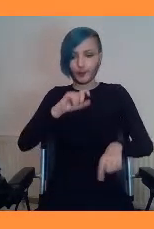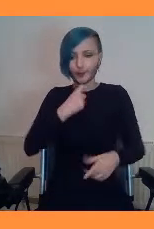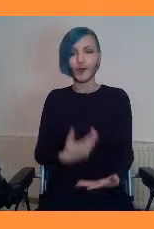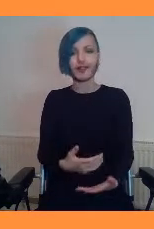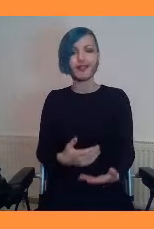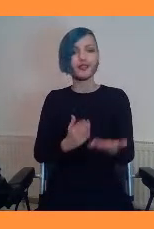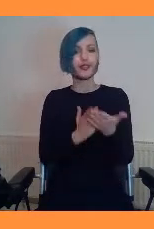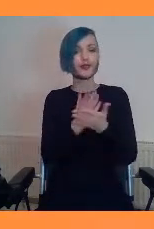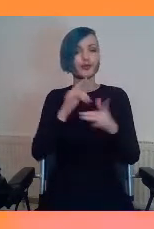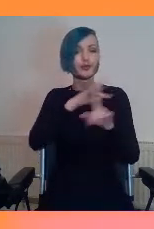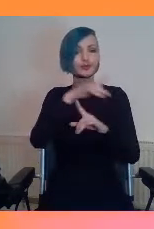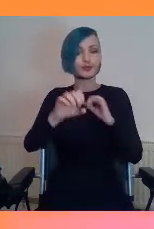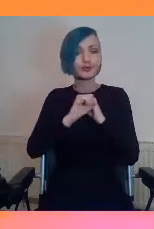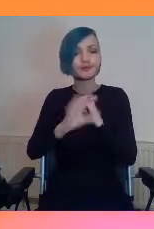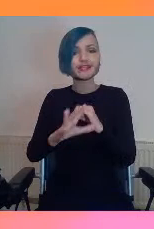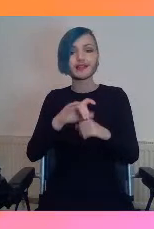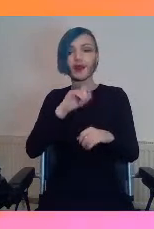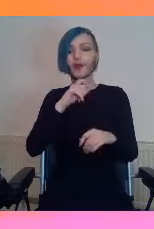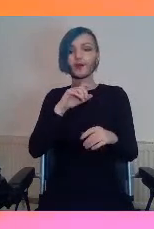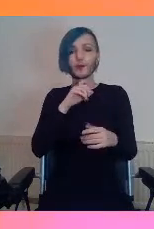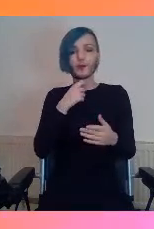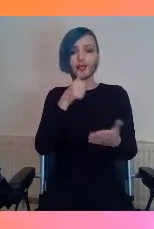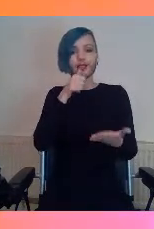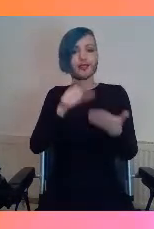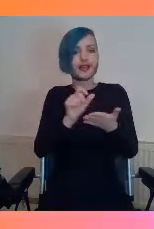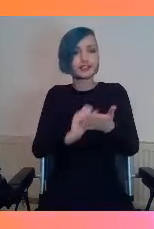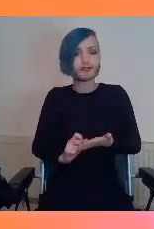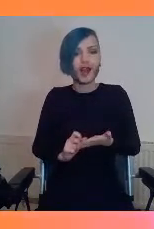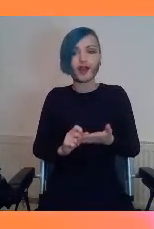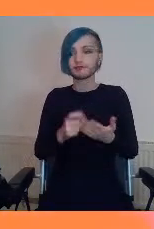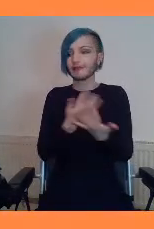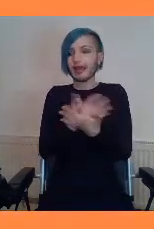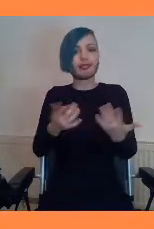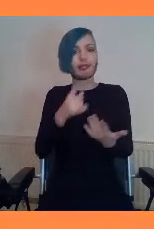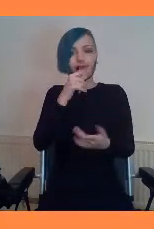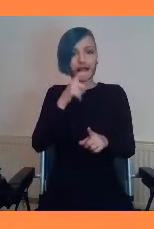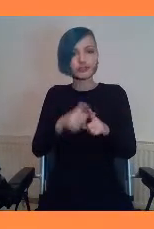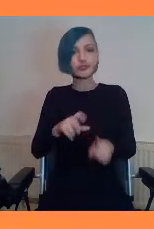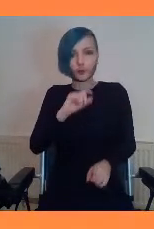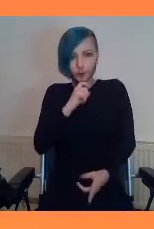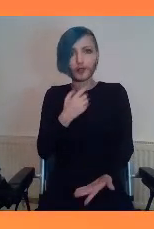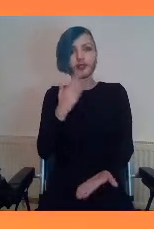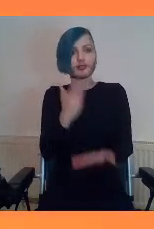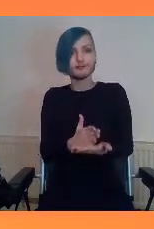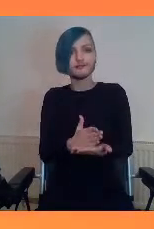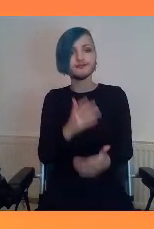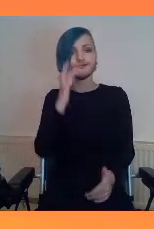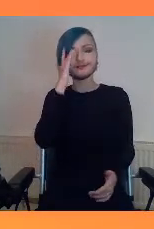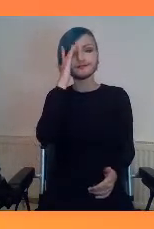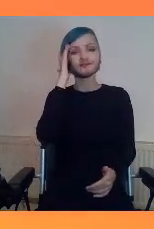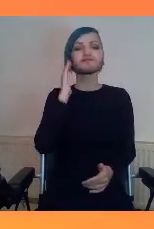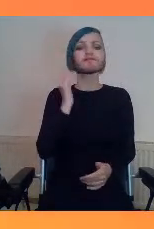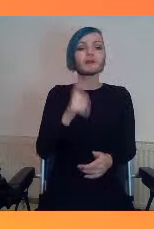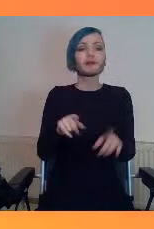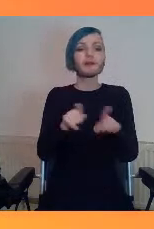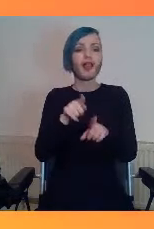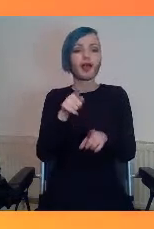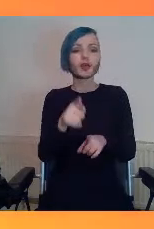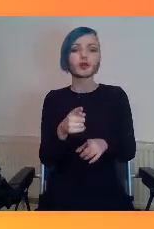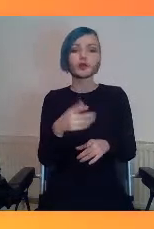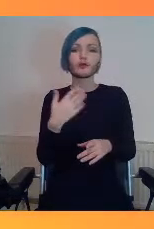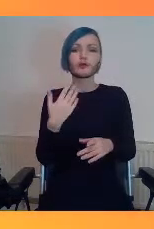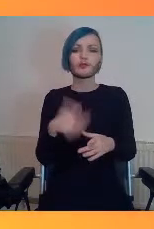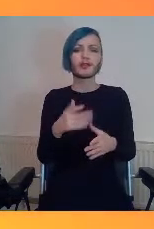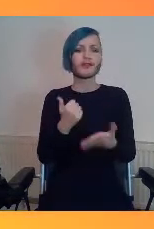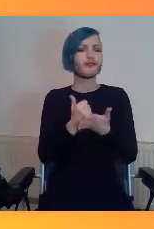media, we'll write the letters, we'll take the actions, whatever we need to, because actually, people like yourself, both of you, have been doing incredible